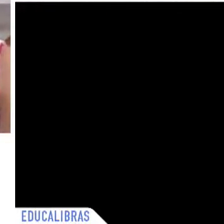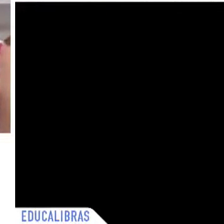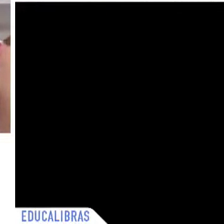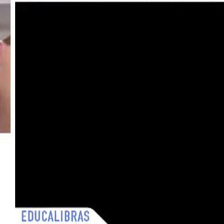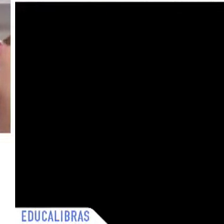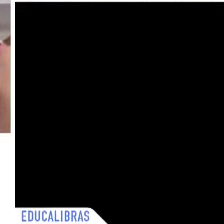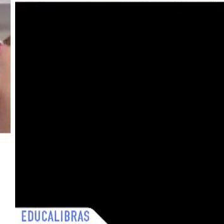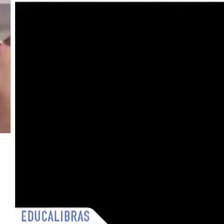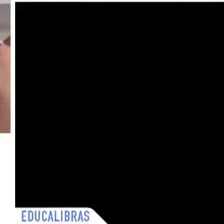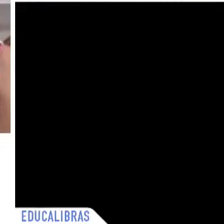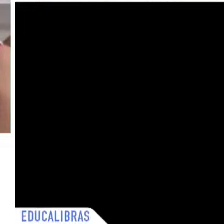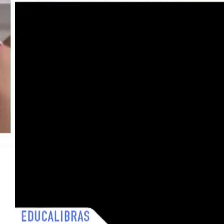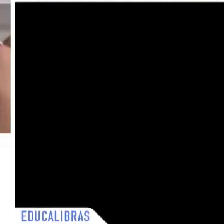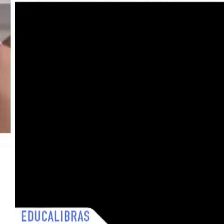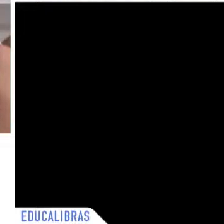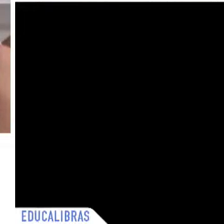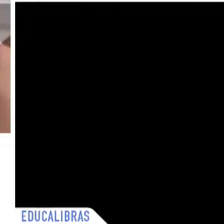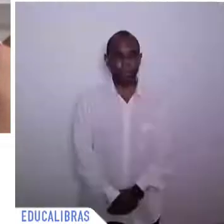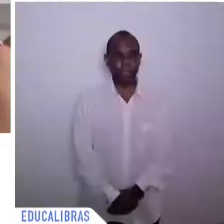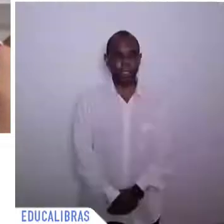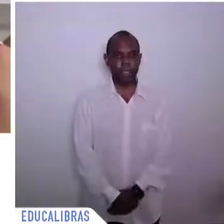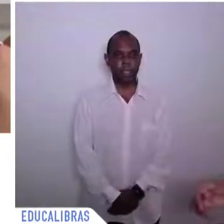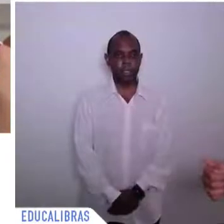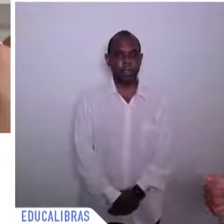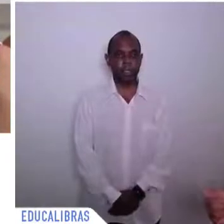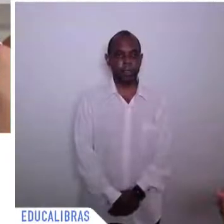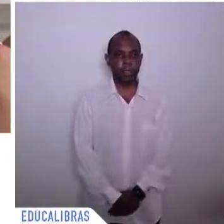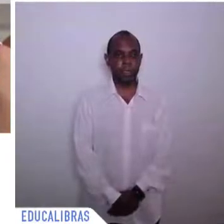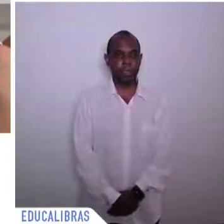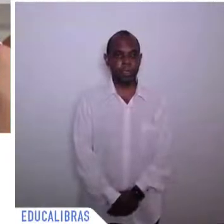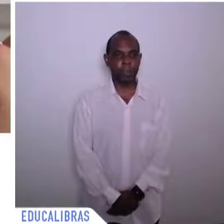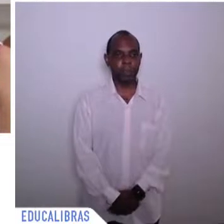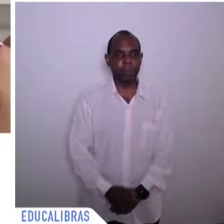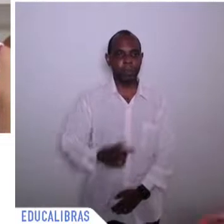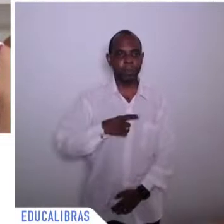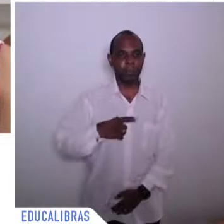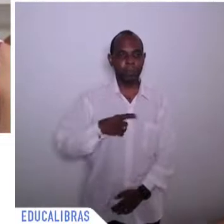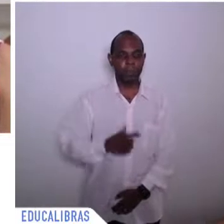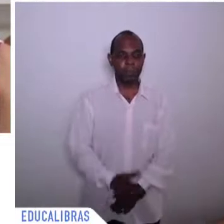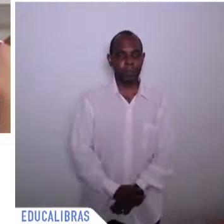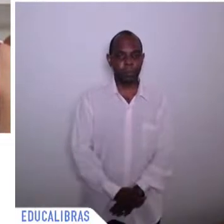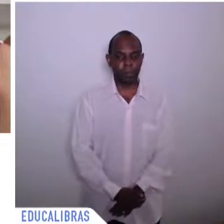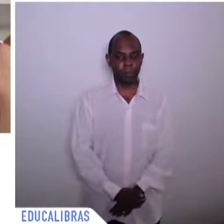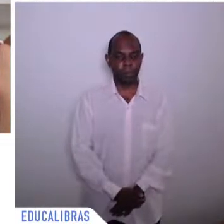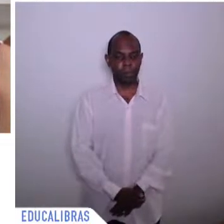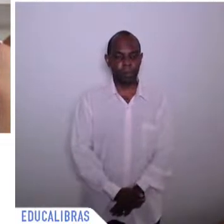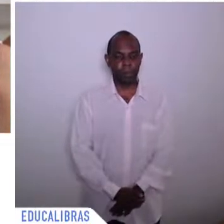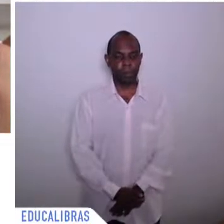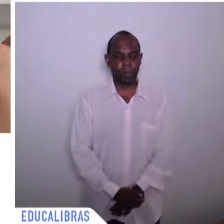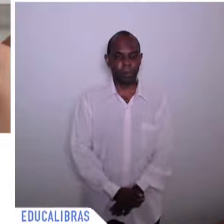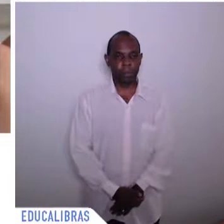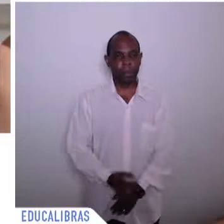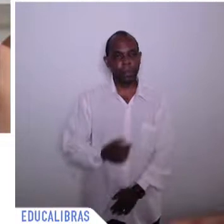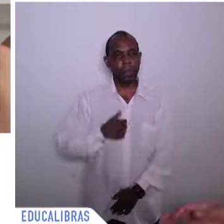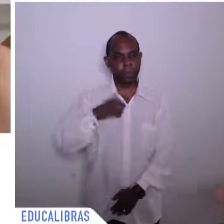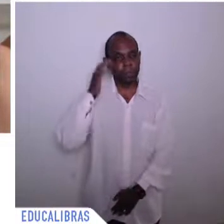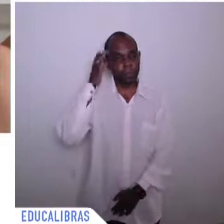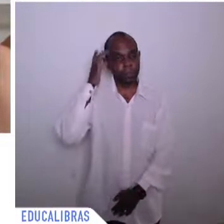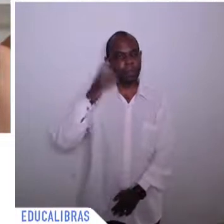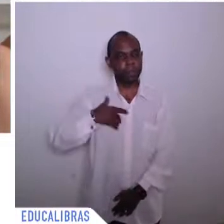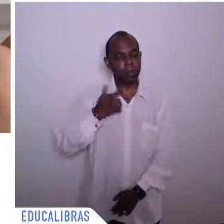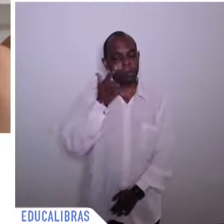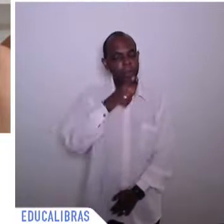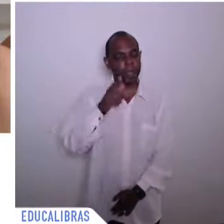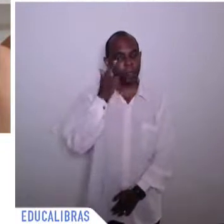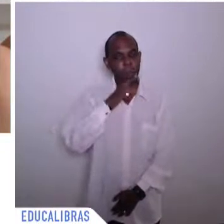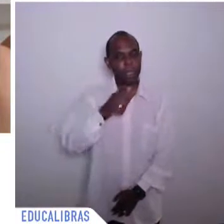these questions. I want to first congratulate you for in two ways. First, for the organization of the Conférence